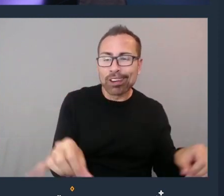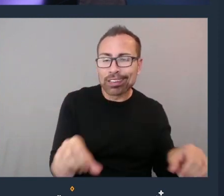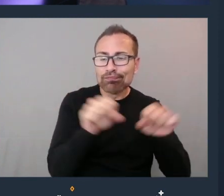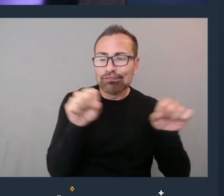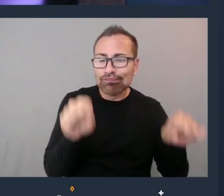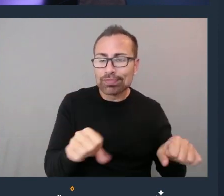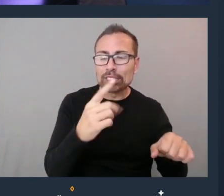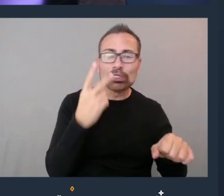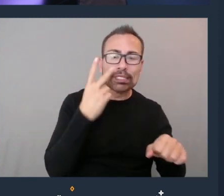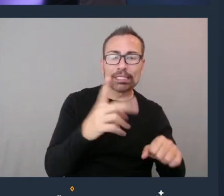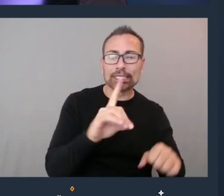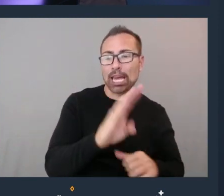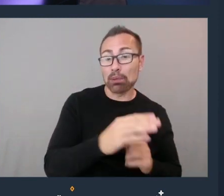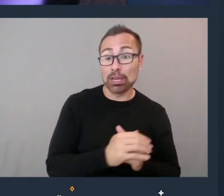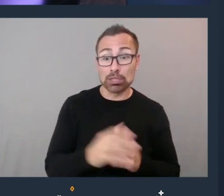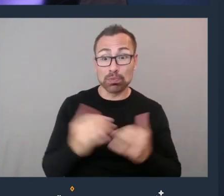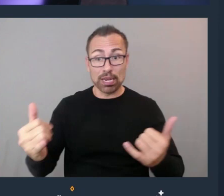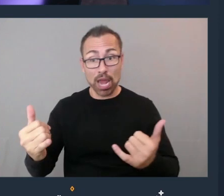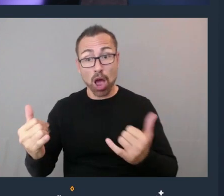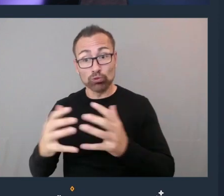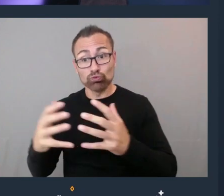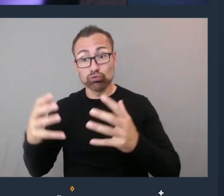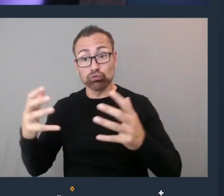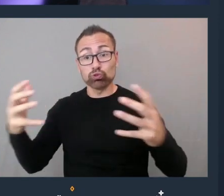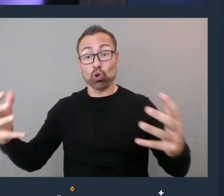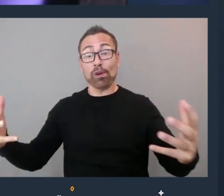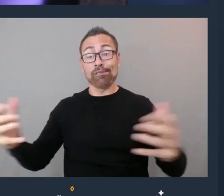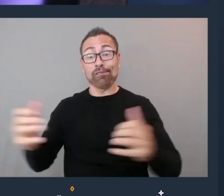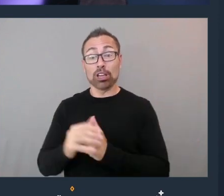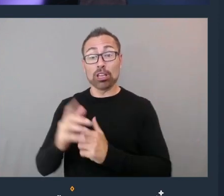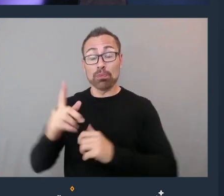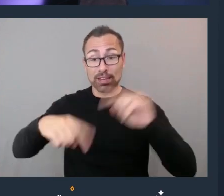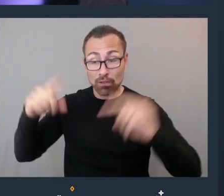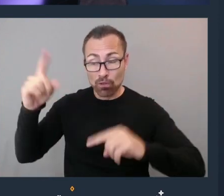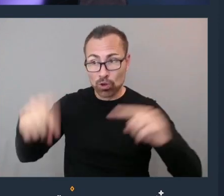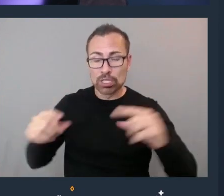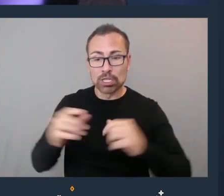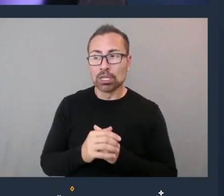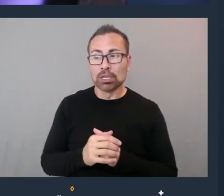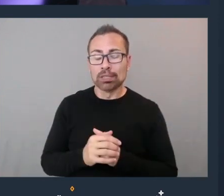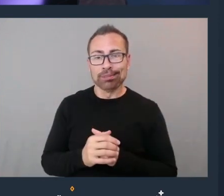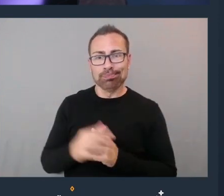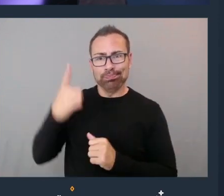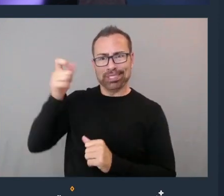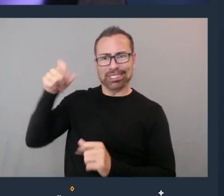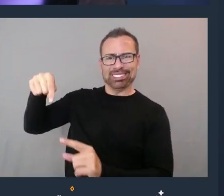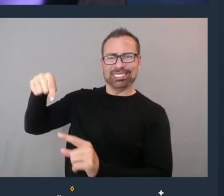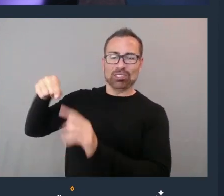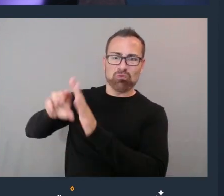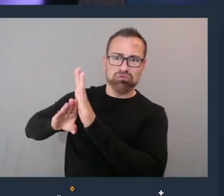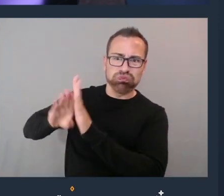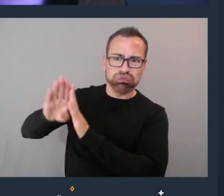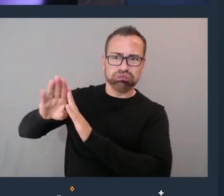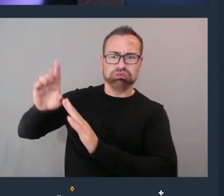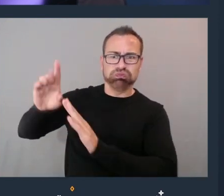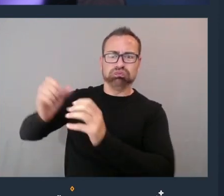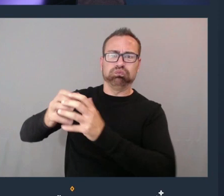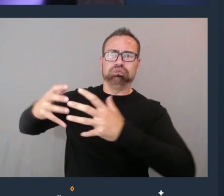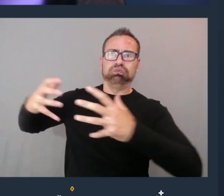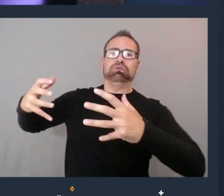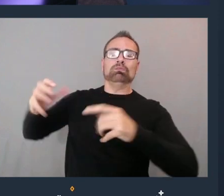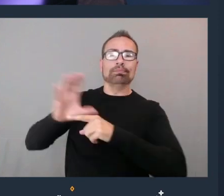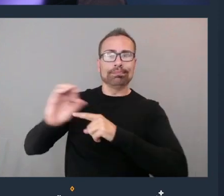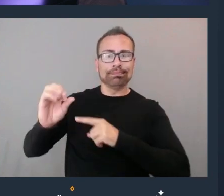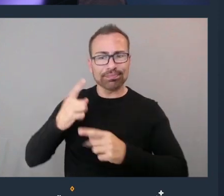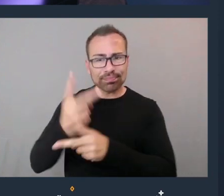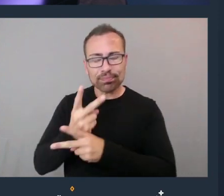and diversity of data. And with it growing so fast that many companies can't really keep track of it, collecting and getting value out of that data